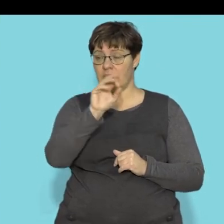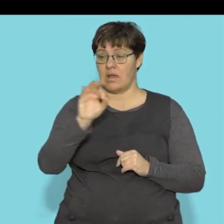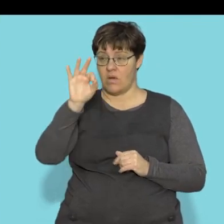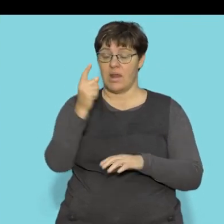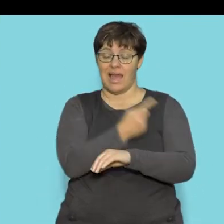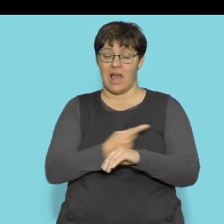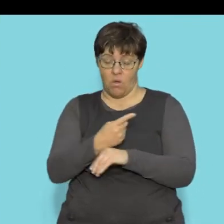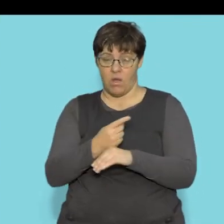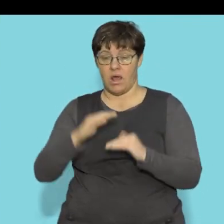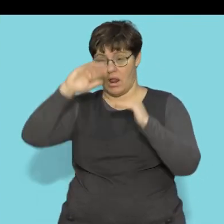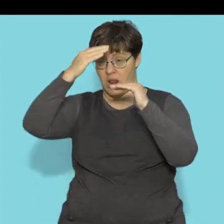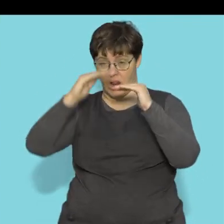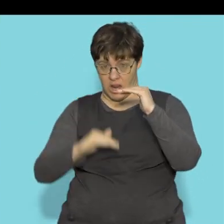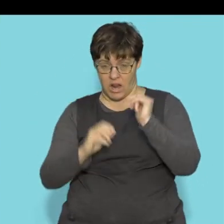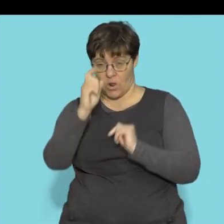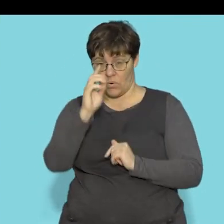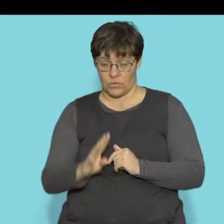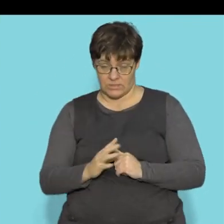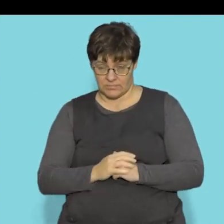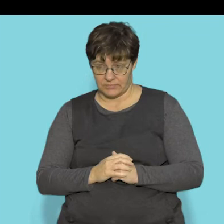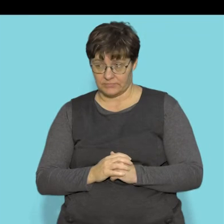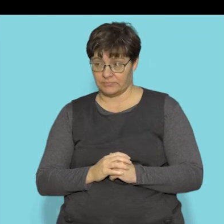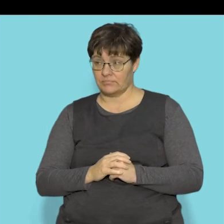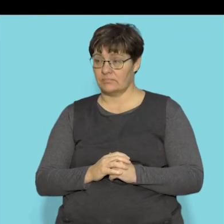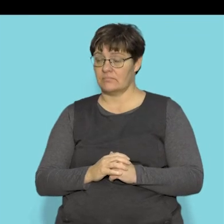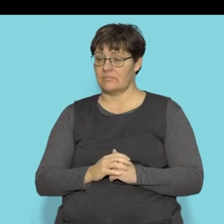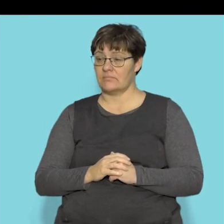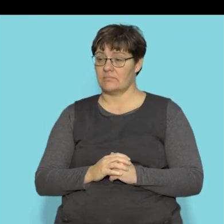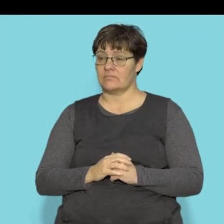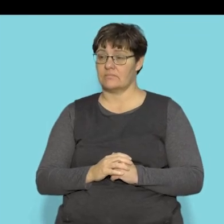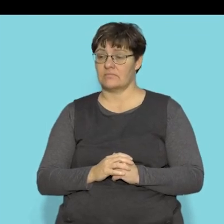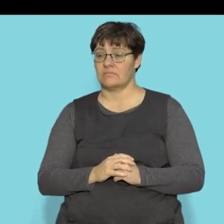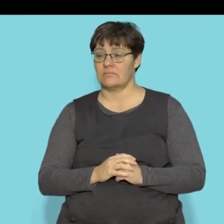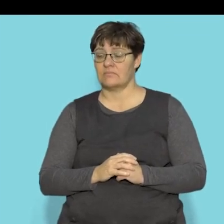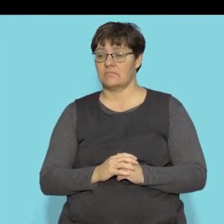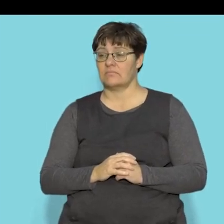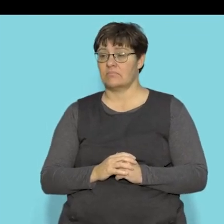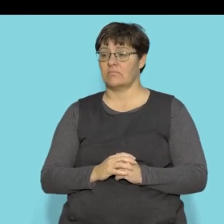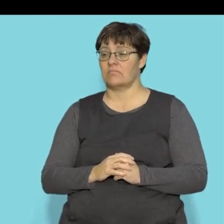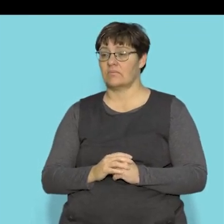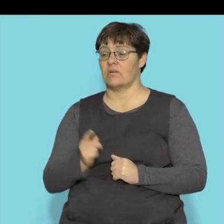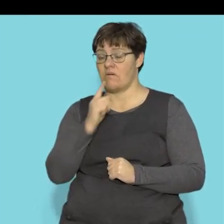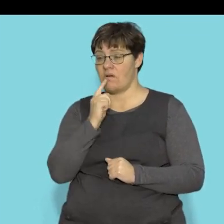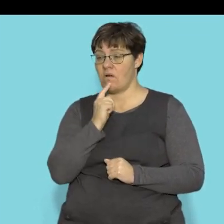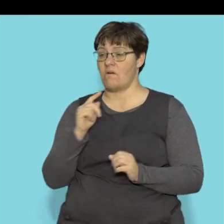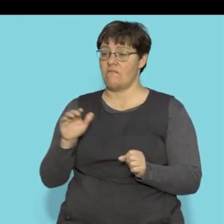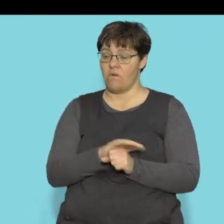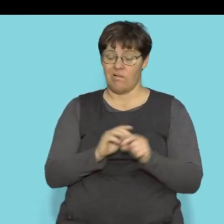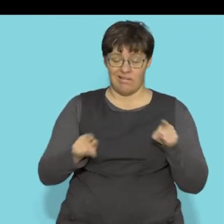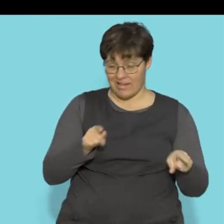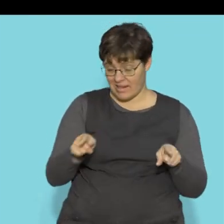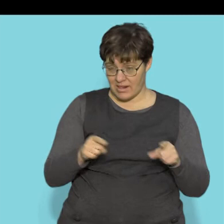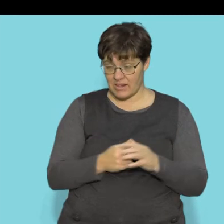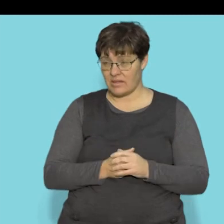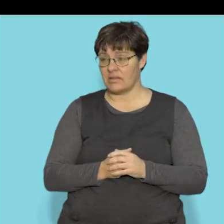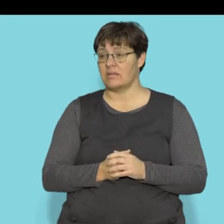hour until it is a quarter full. So we want to know that we've worked out the volume of the cone